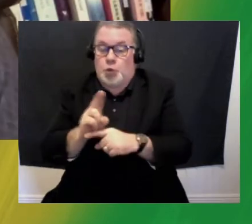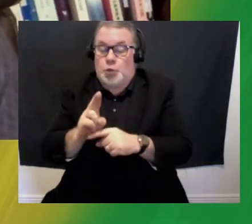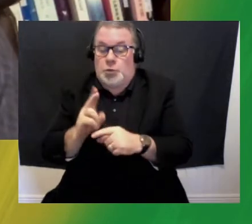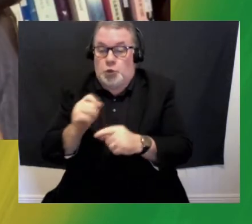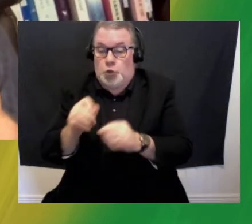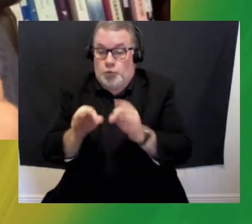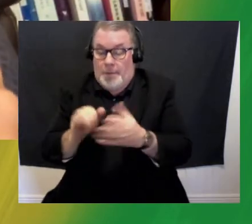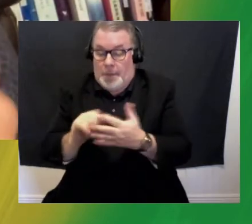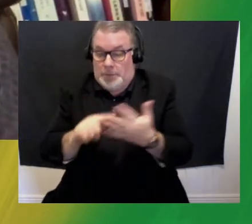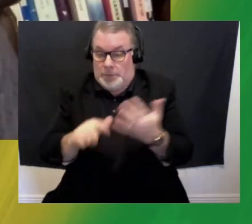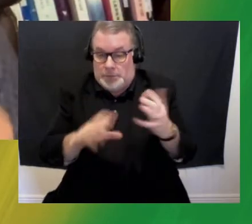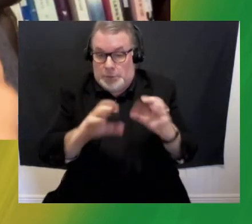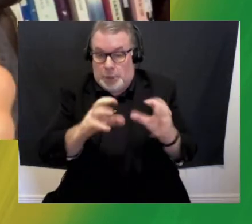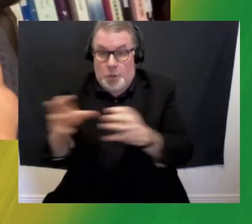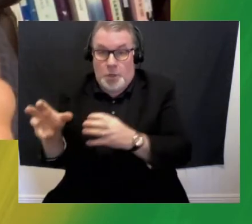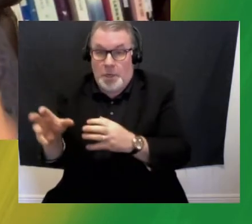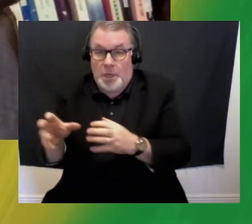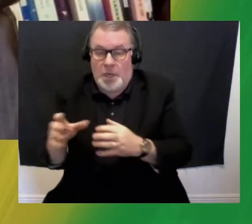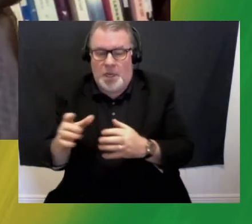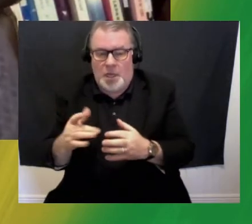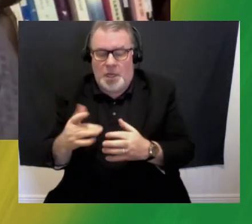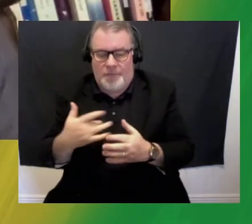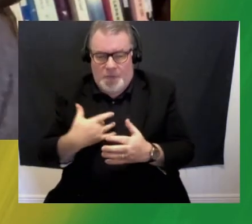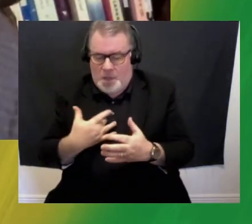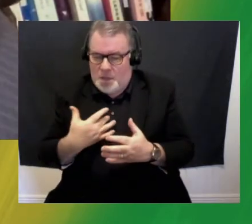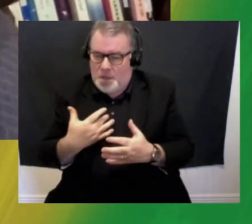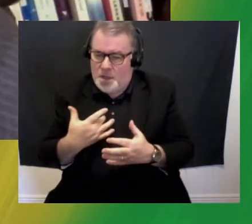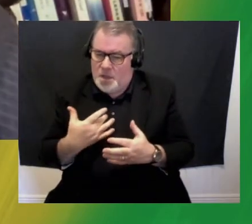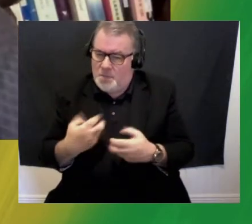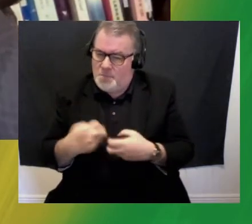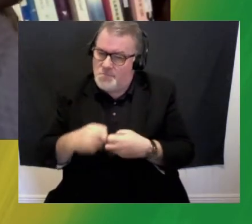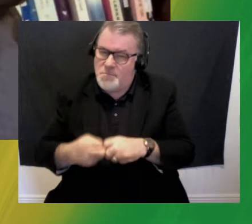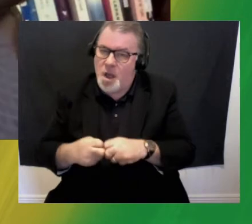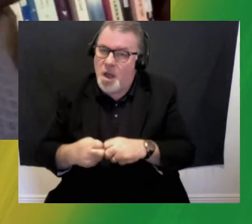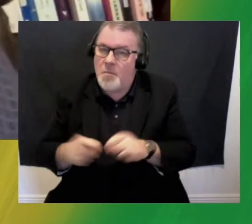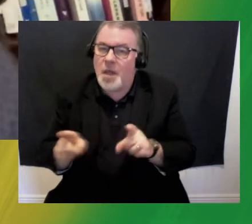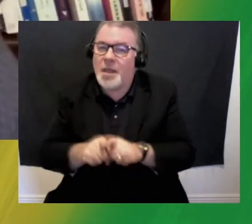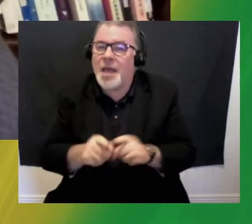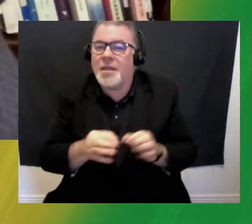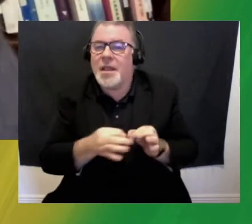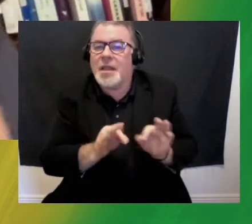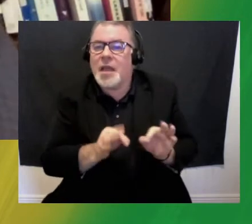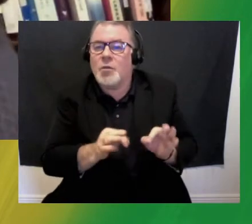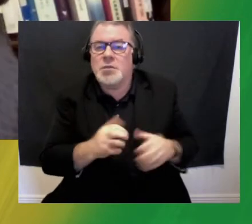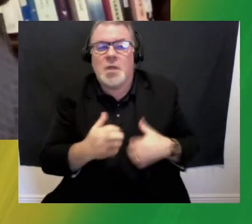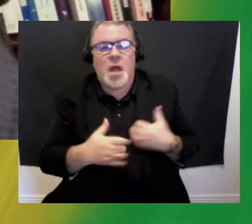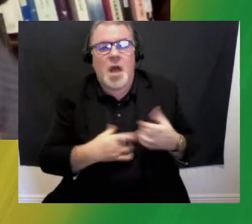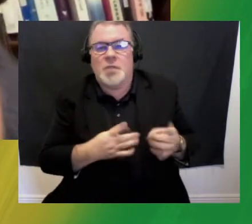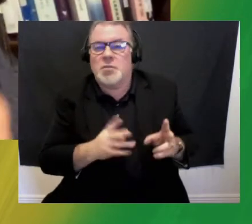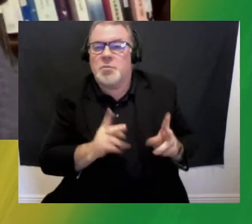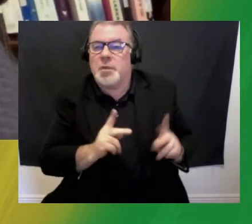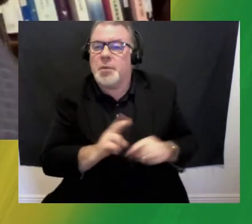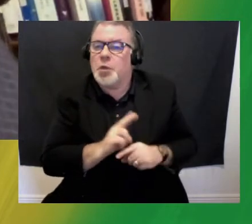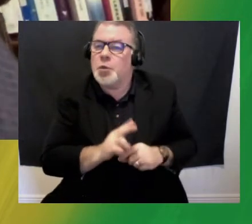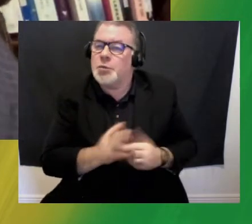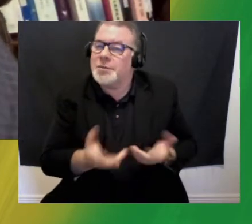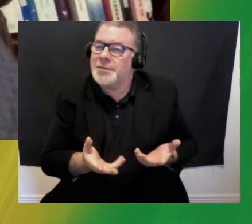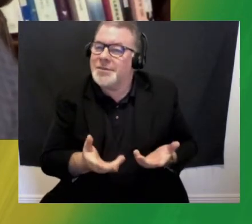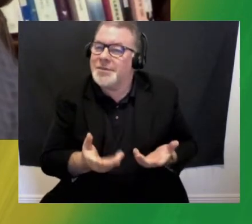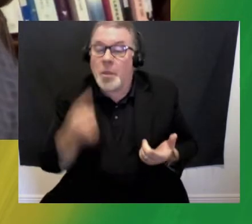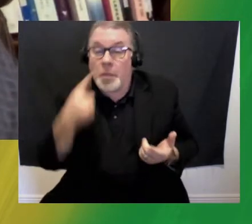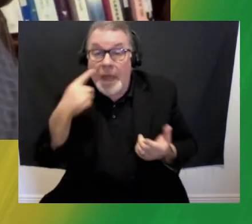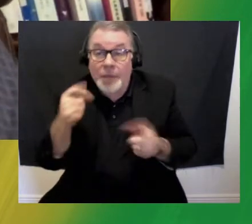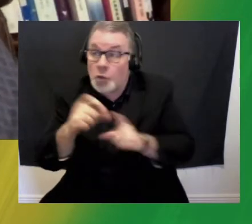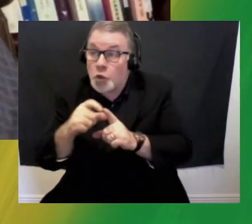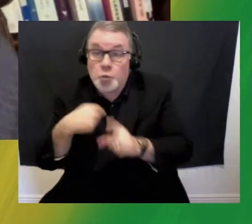was every bit as distressing and problematic as the language that the hostile people were using. What was that language? Well, think about the terms we